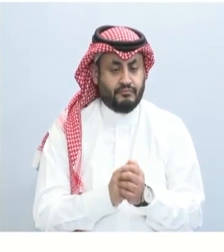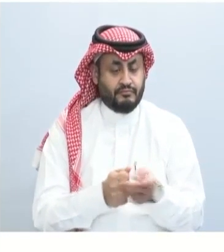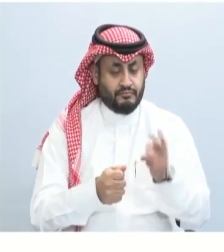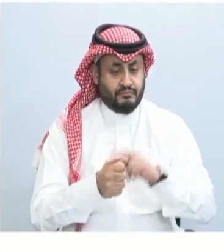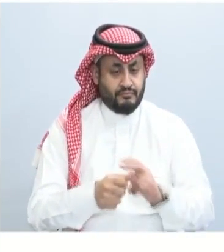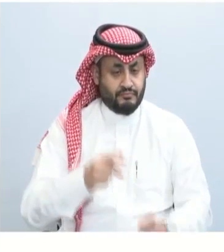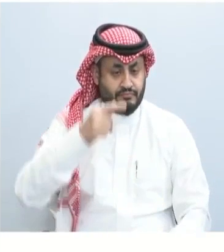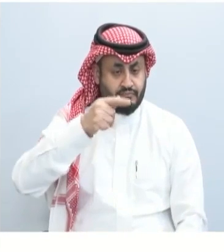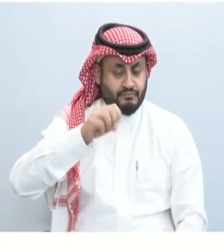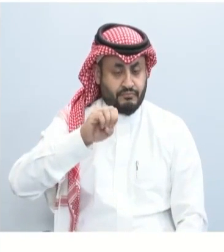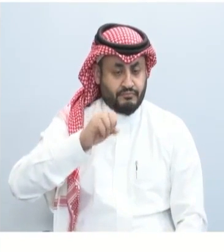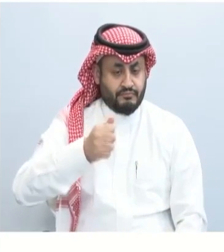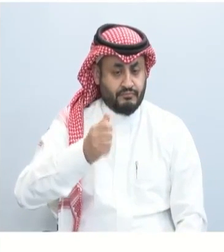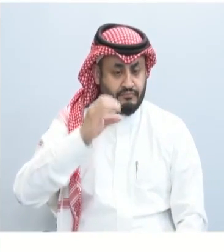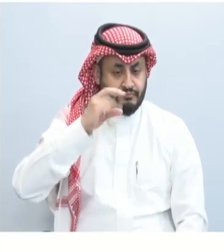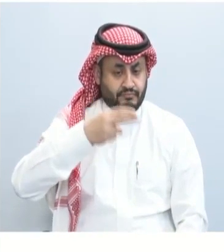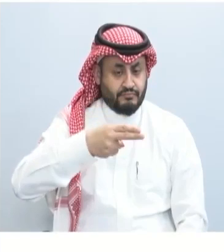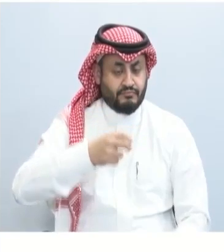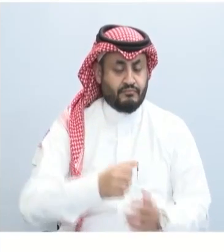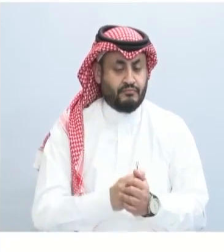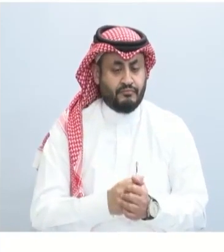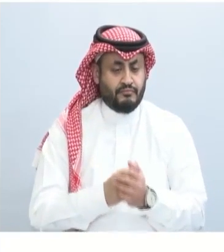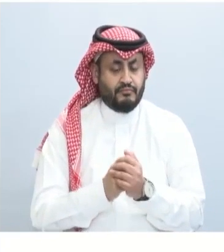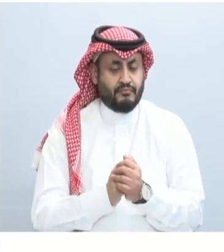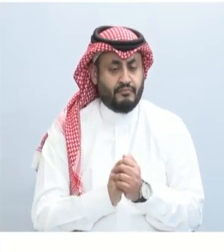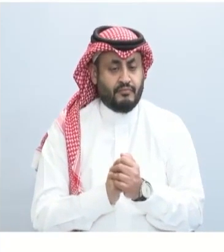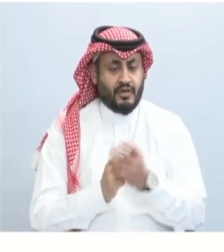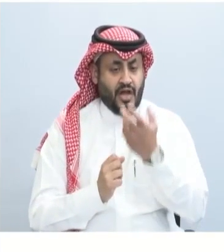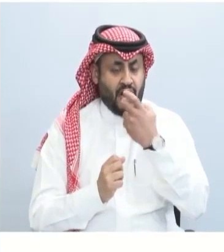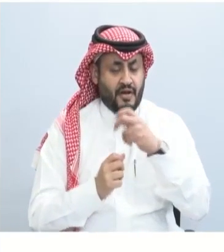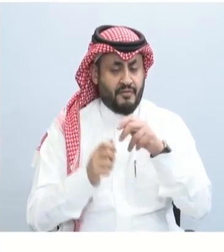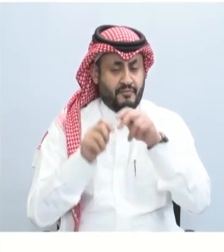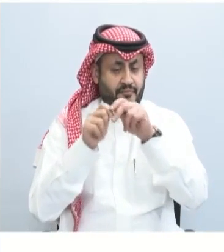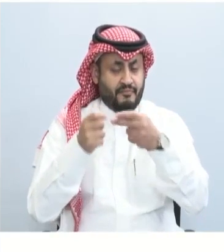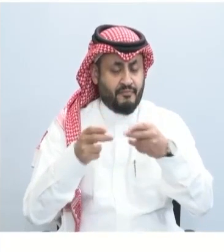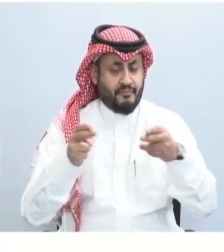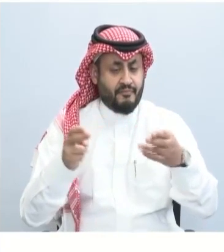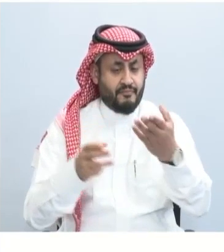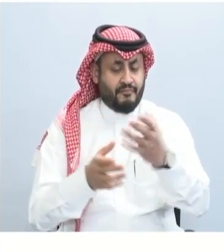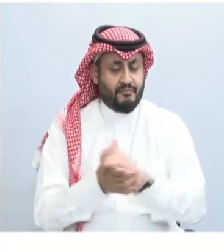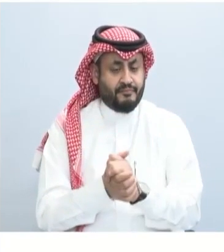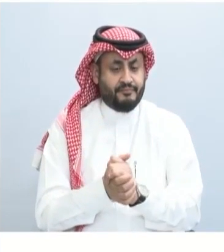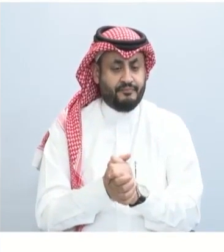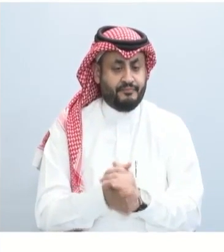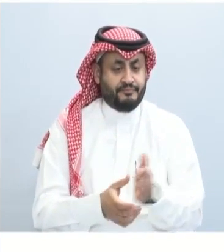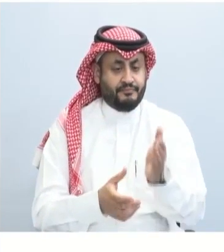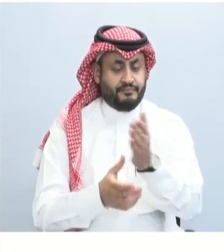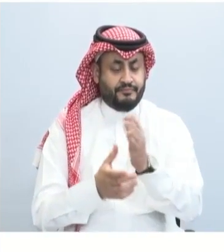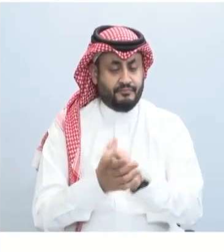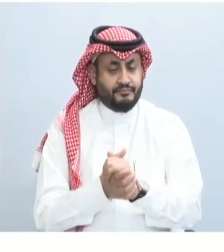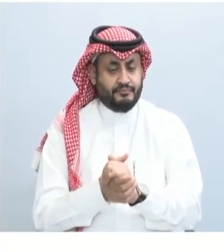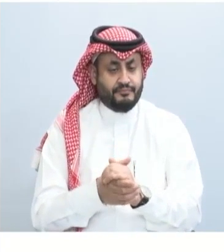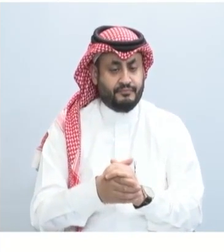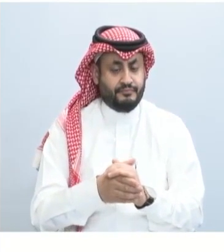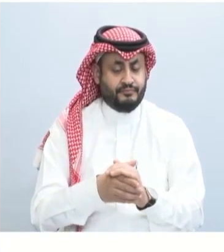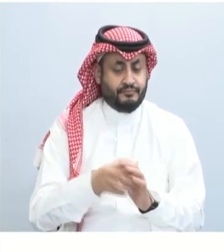me, peach. Peach, which is a fruit, a peach. And then we